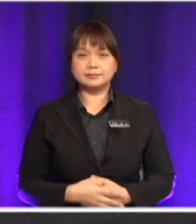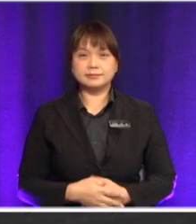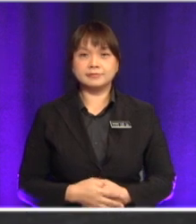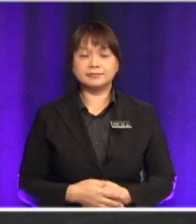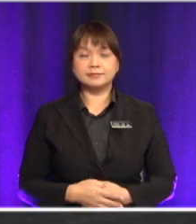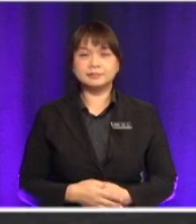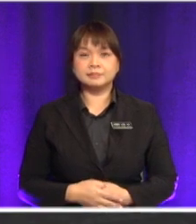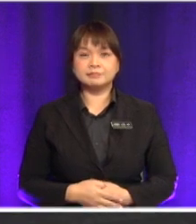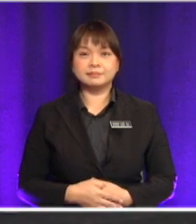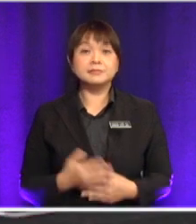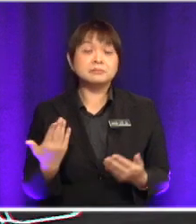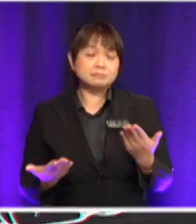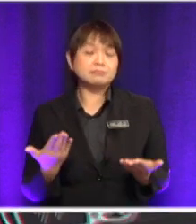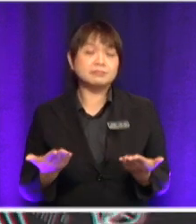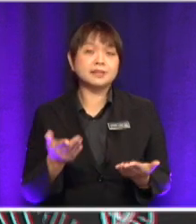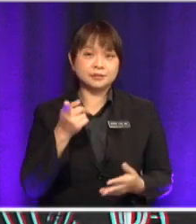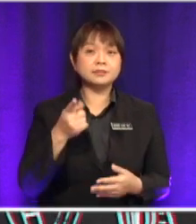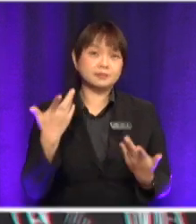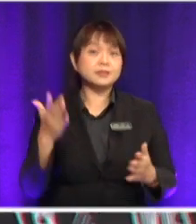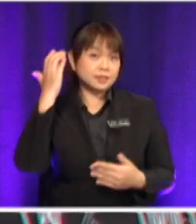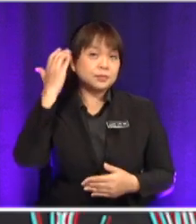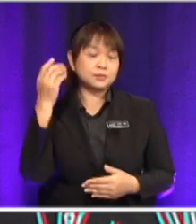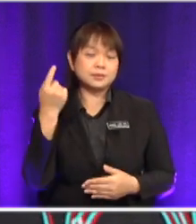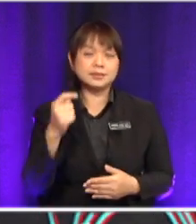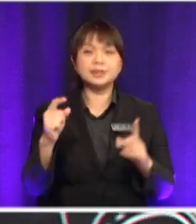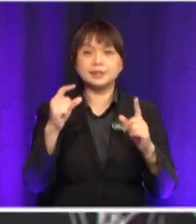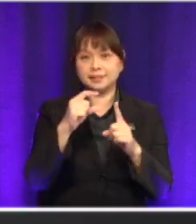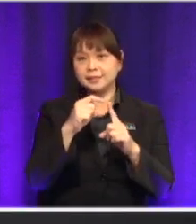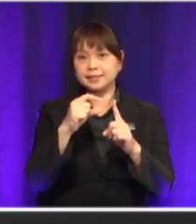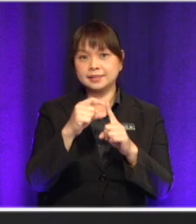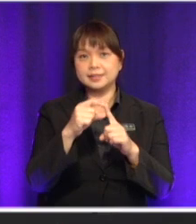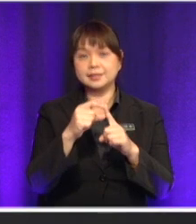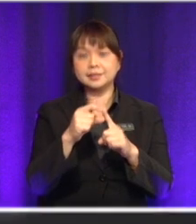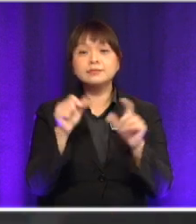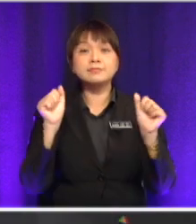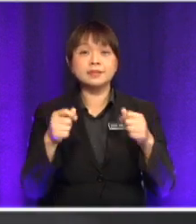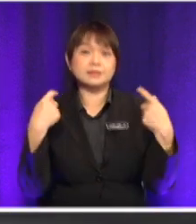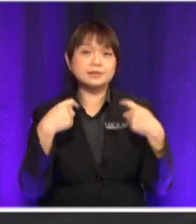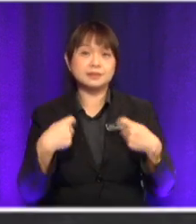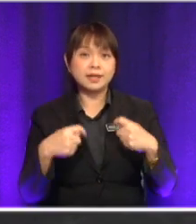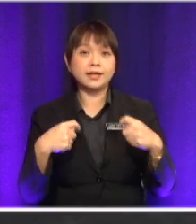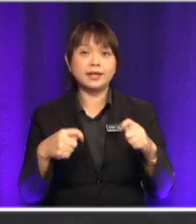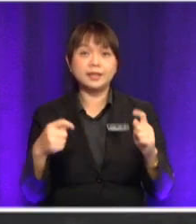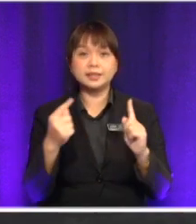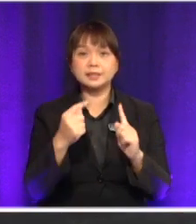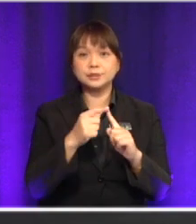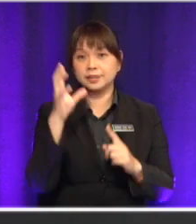they are. Okay. If that's so, what's the next letter? Or you can try and guess the whole word itself.